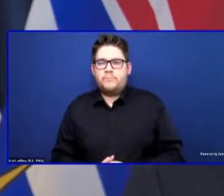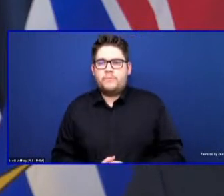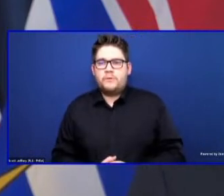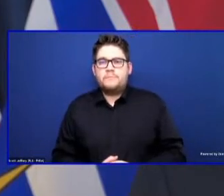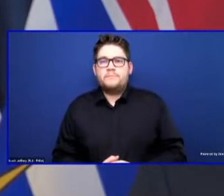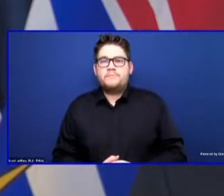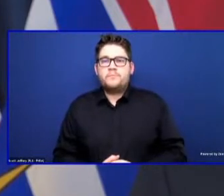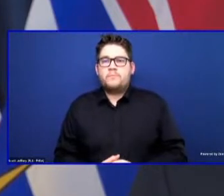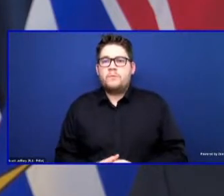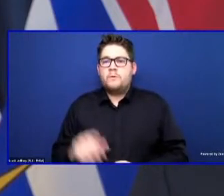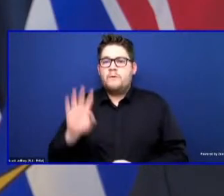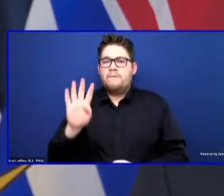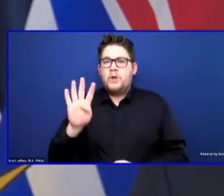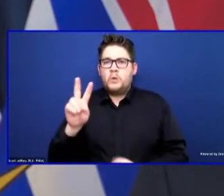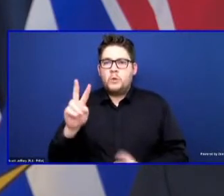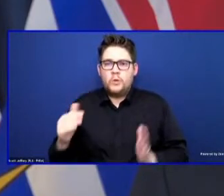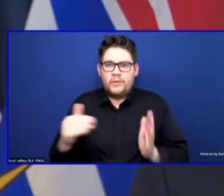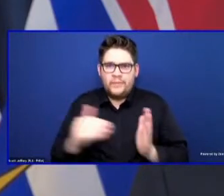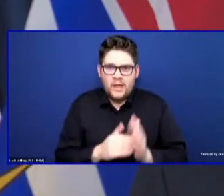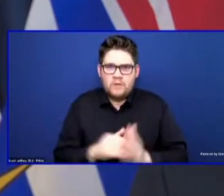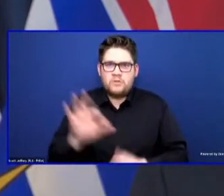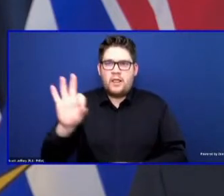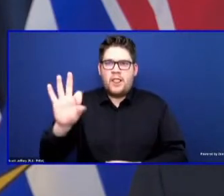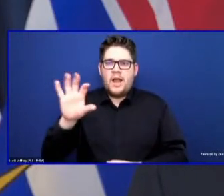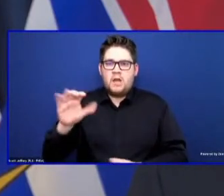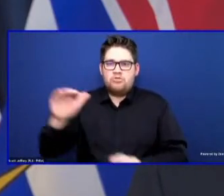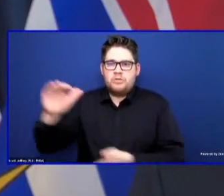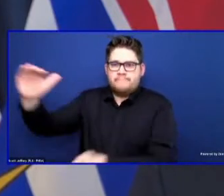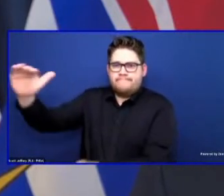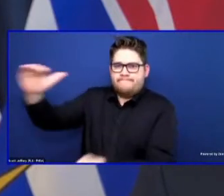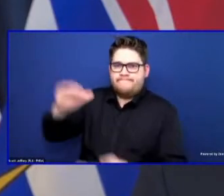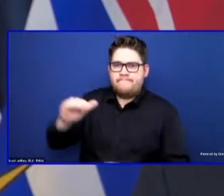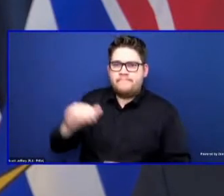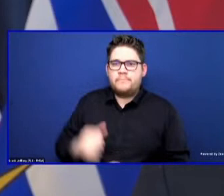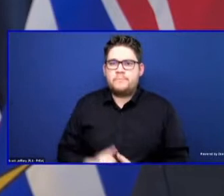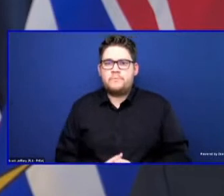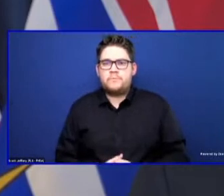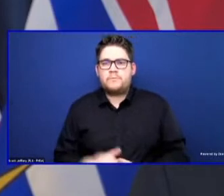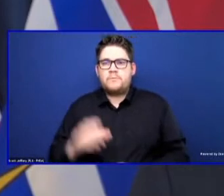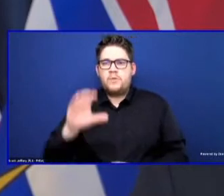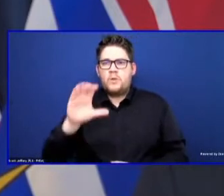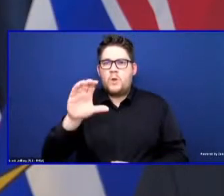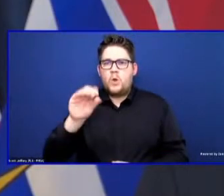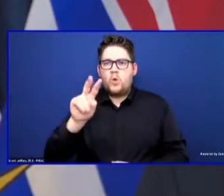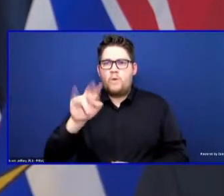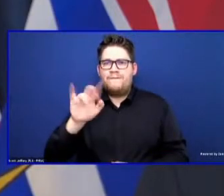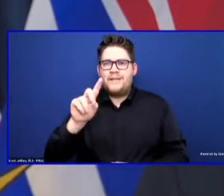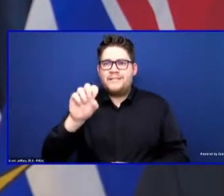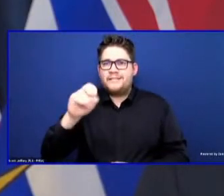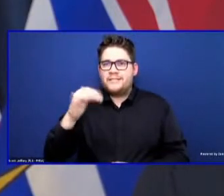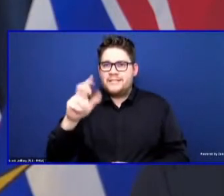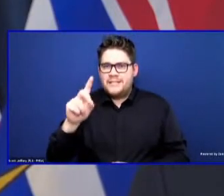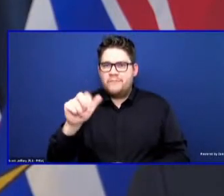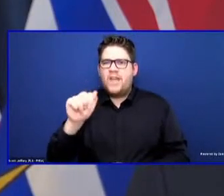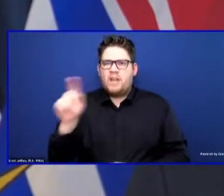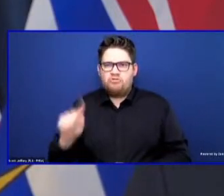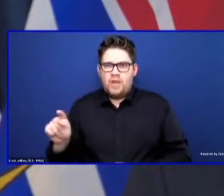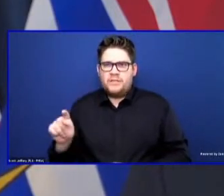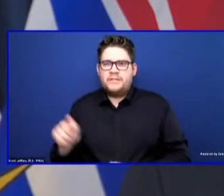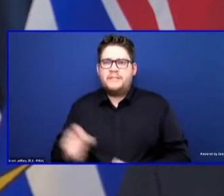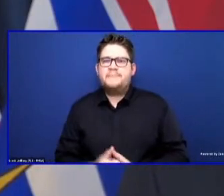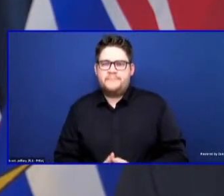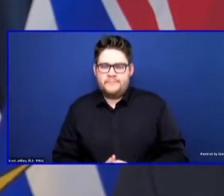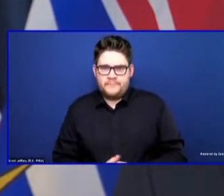doses of the Covishield, the AstraZeneca vaccine. We have yet to receive this week, although we are